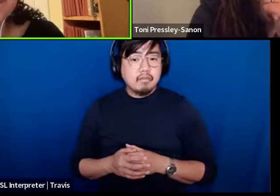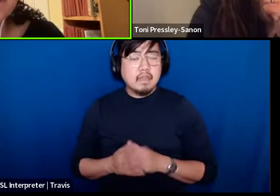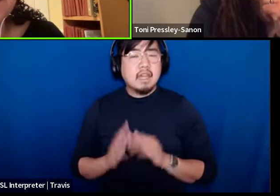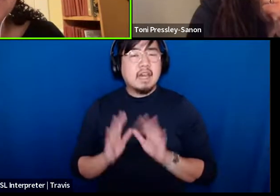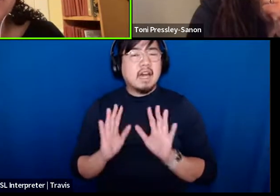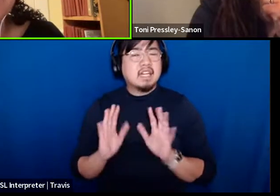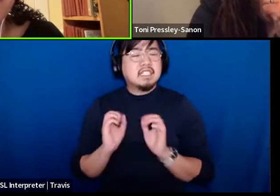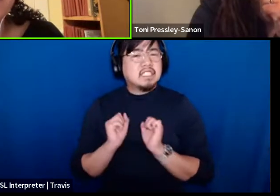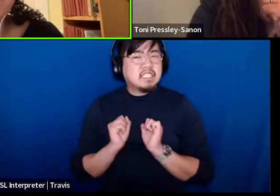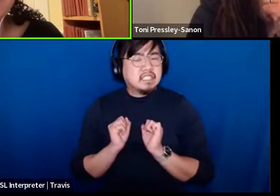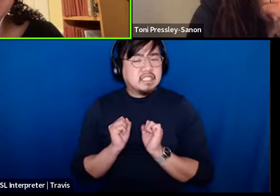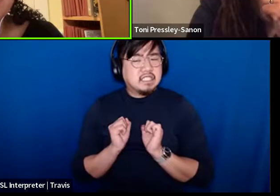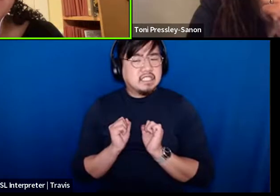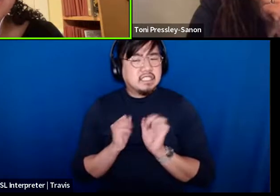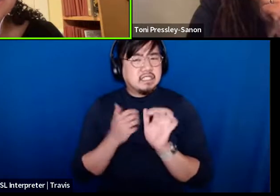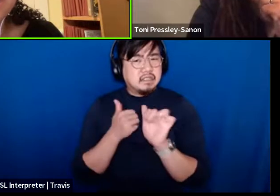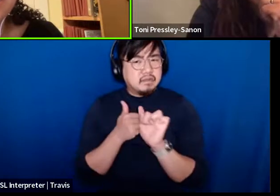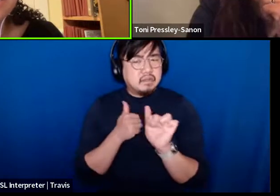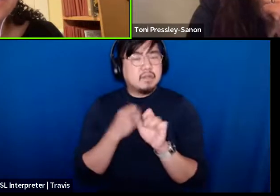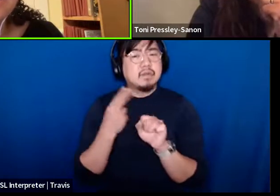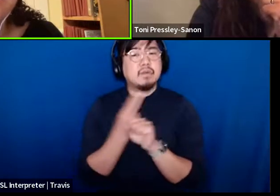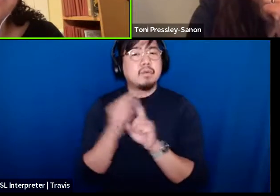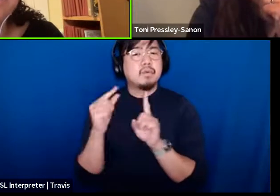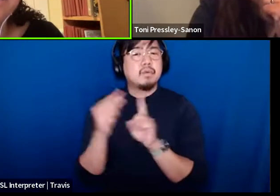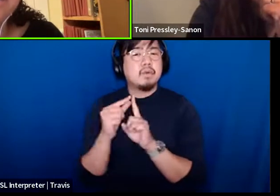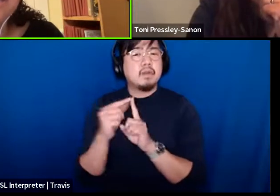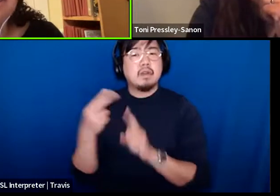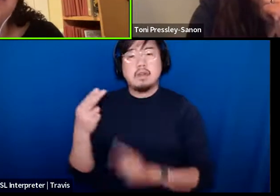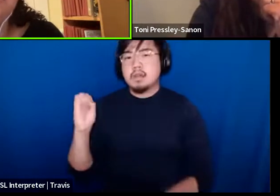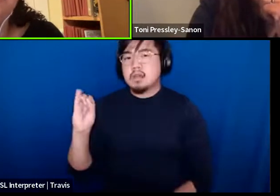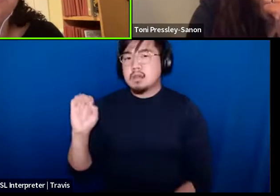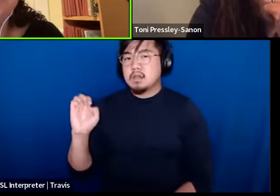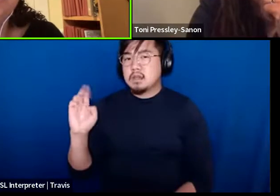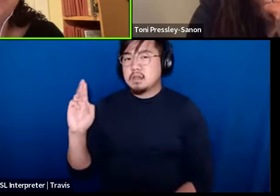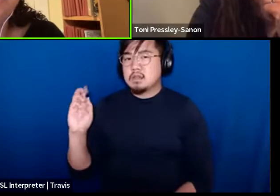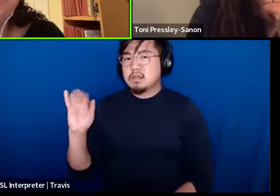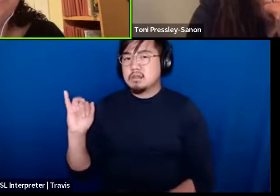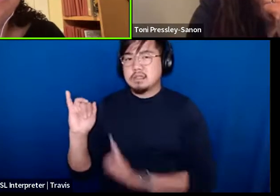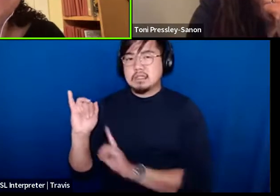from the language of hierarchy because I think it leads us into